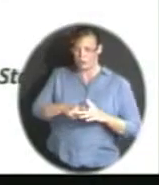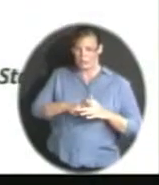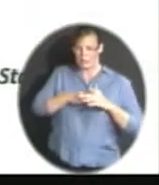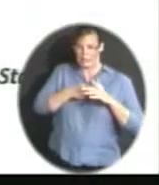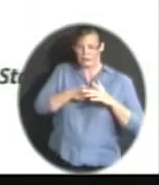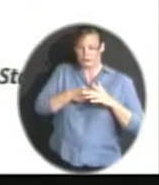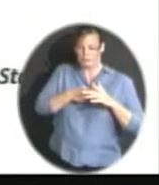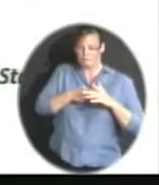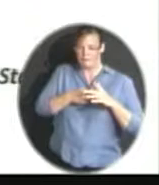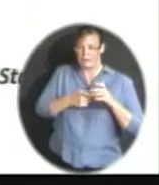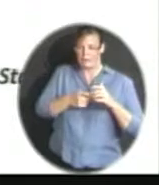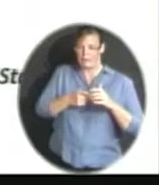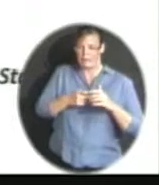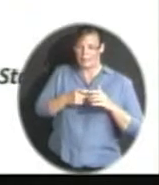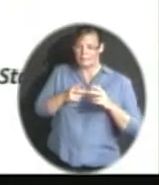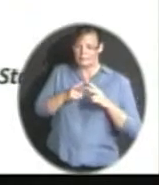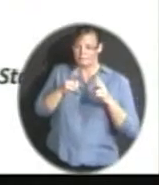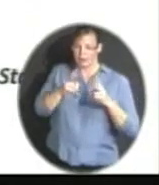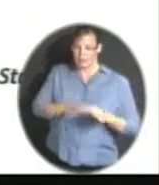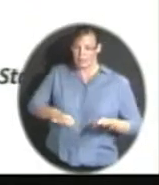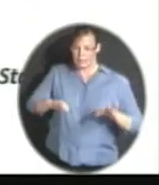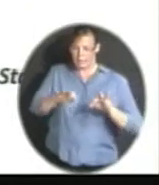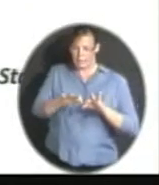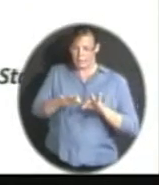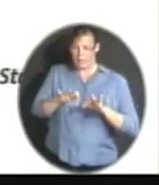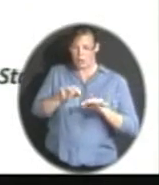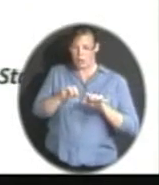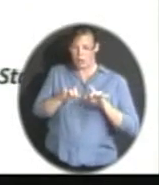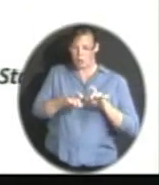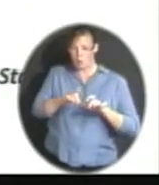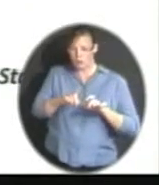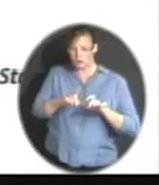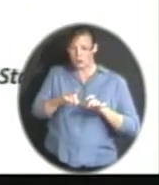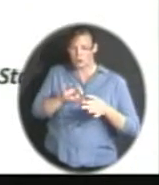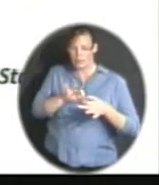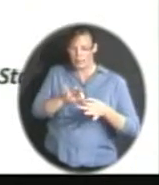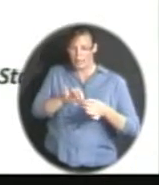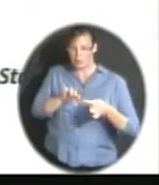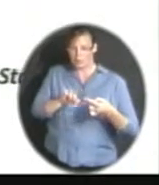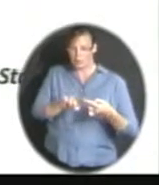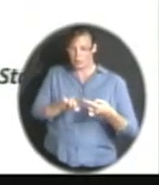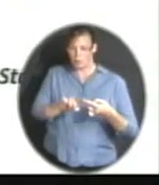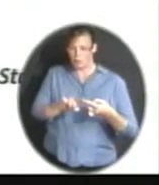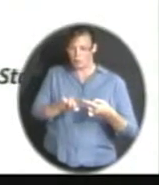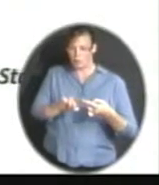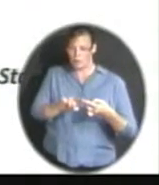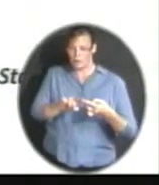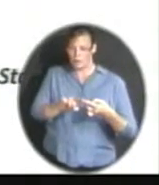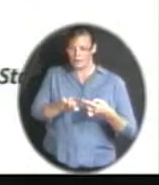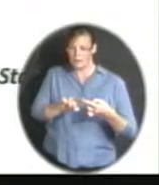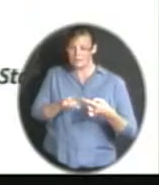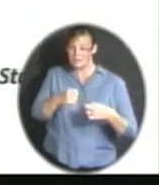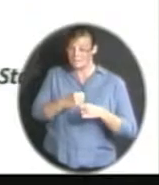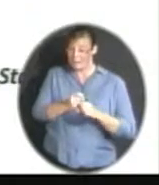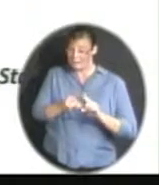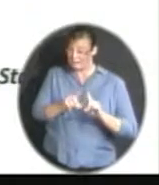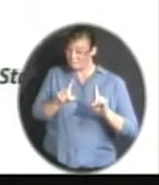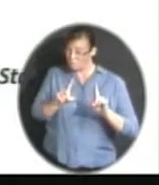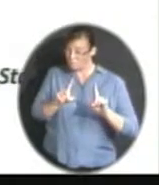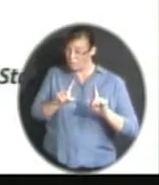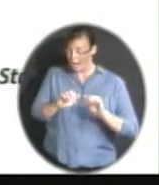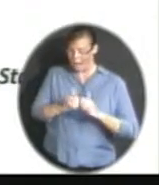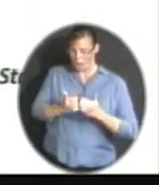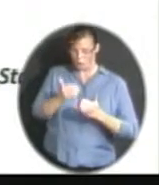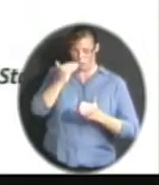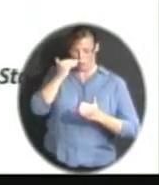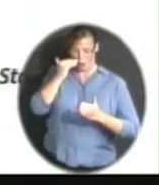initiative is the very key and crucial question related to, does it make a difference? How do